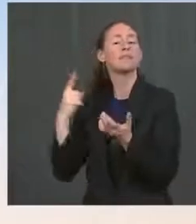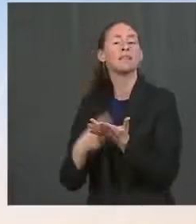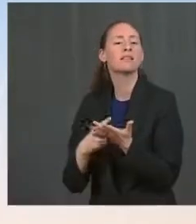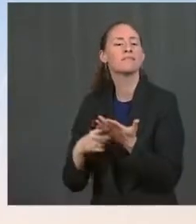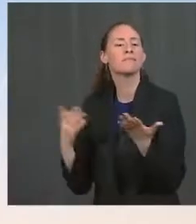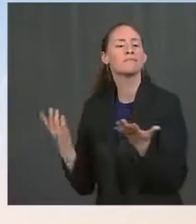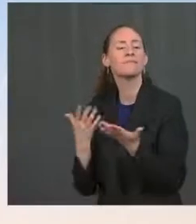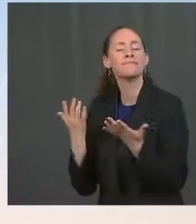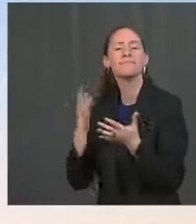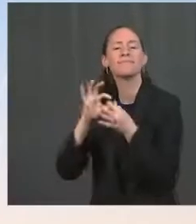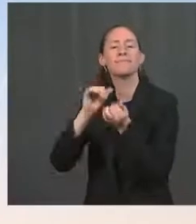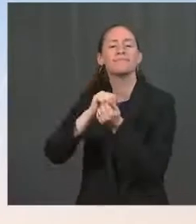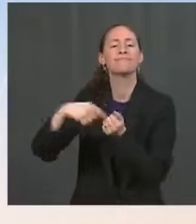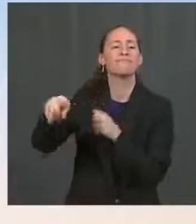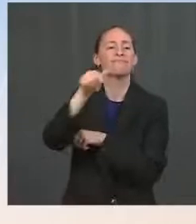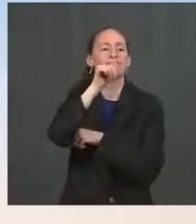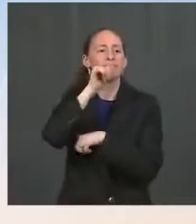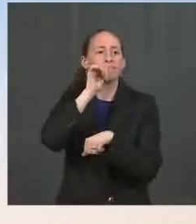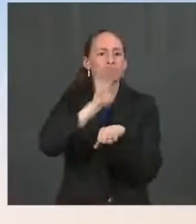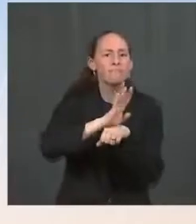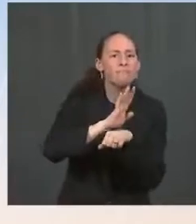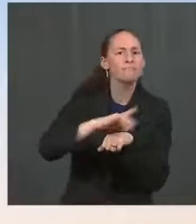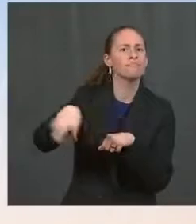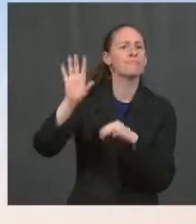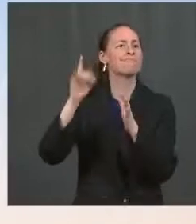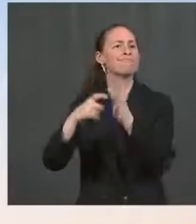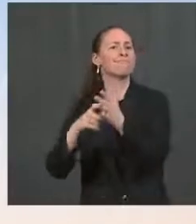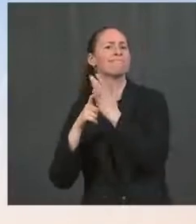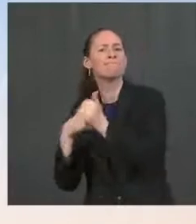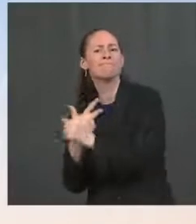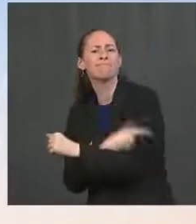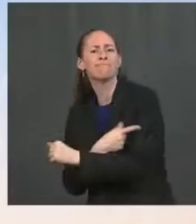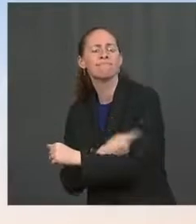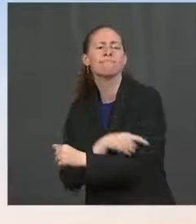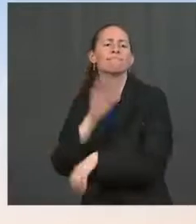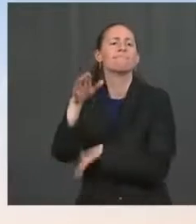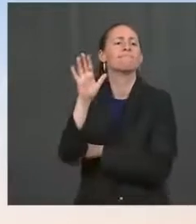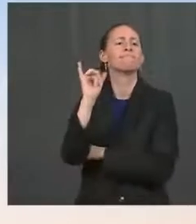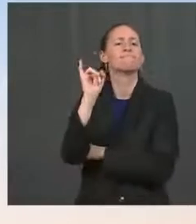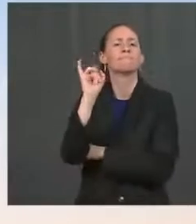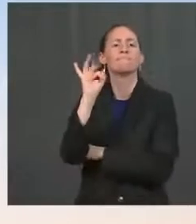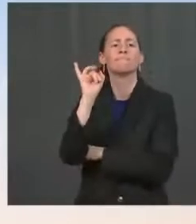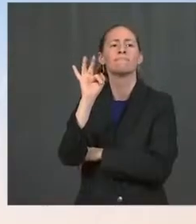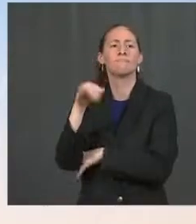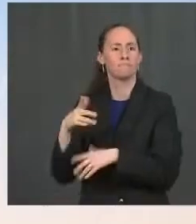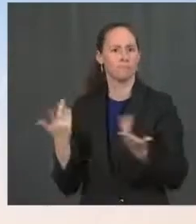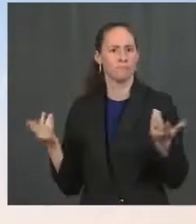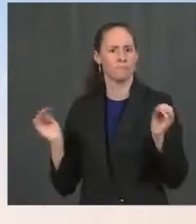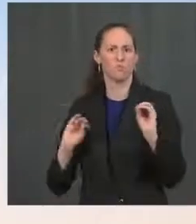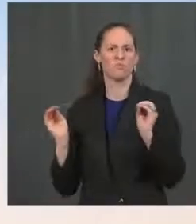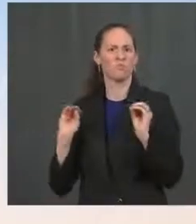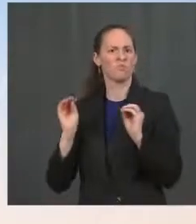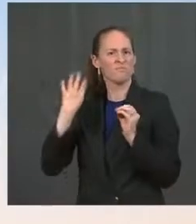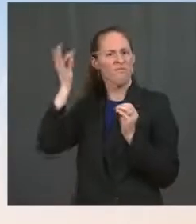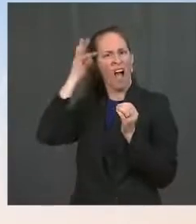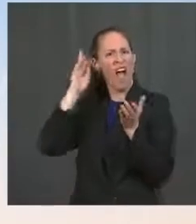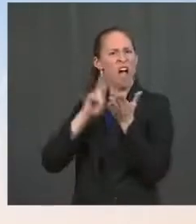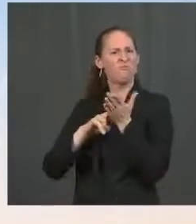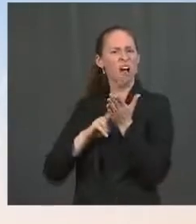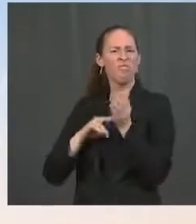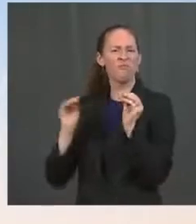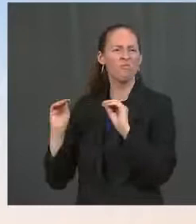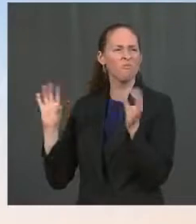mandate area, even if they don't have federal contracts? Can the Department of Labor or anybody